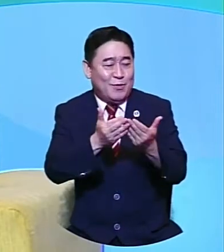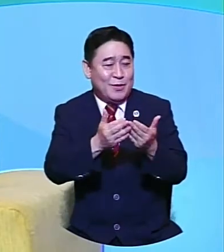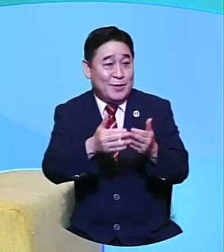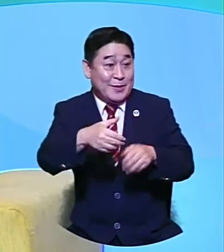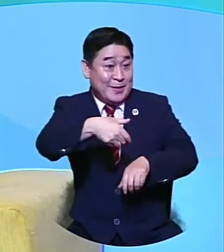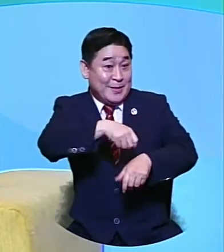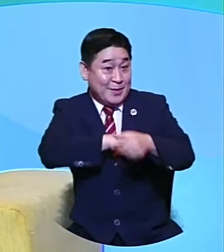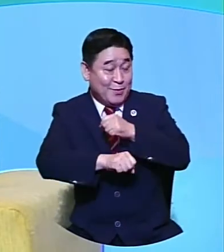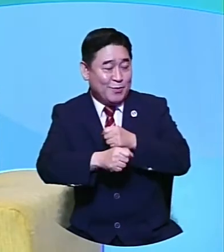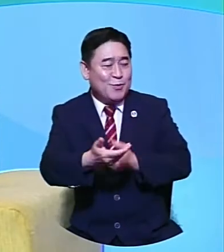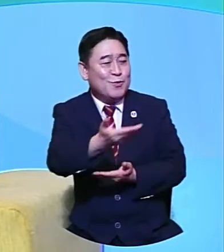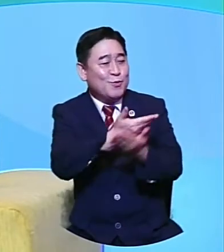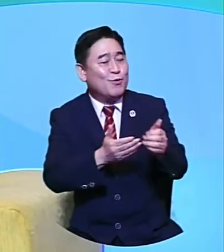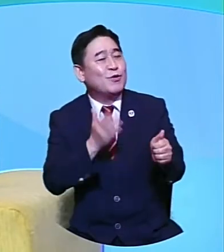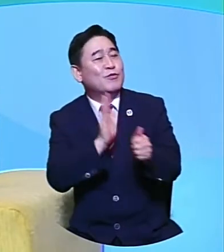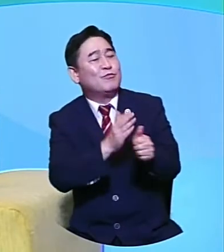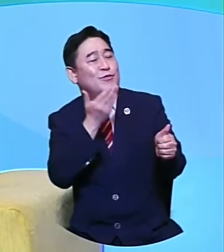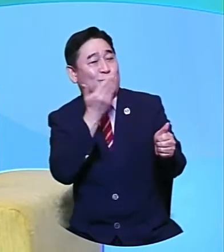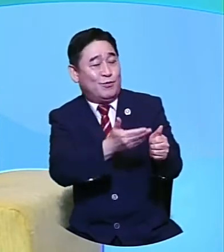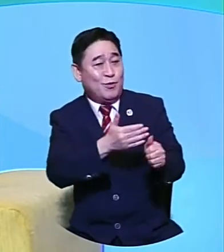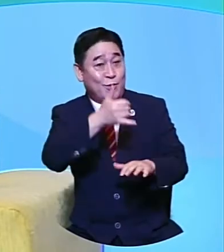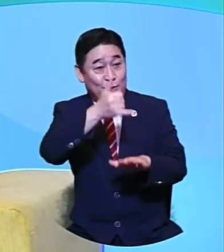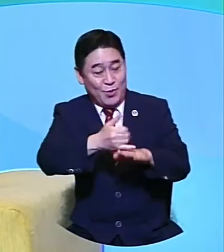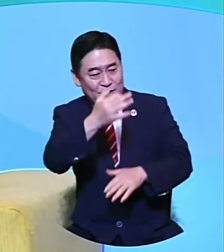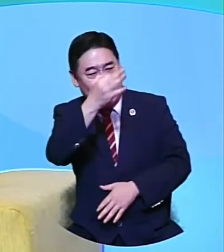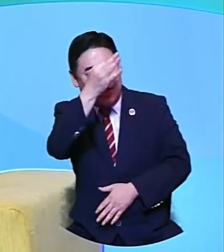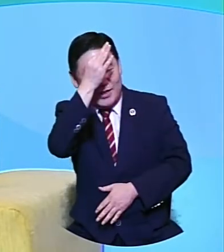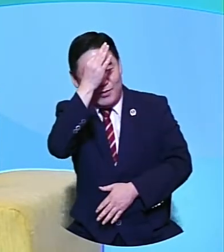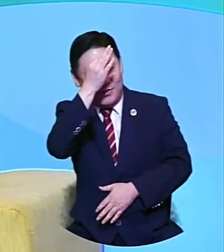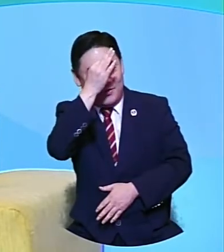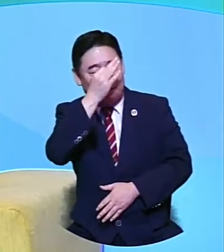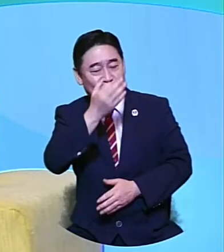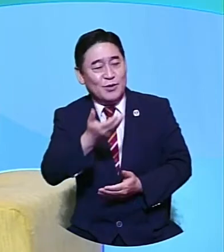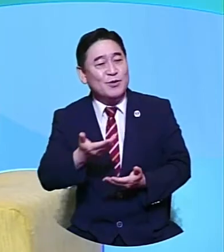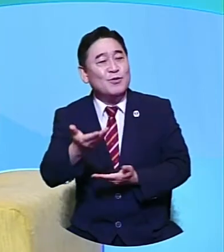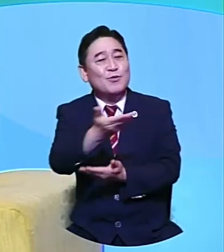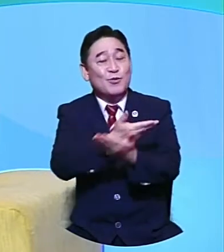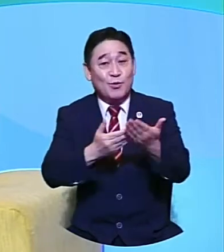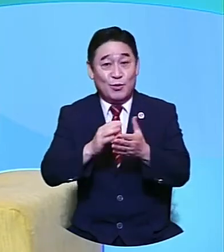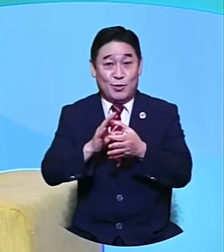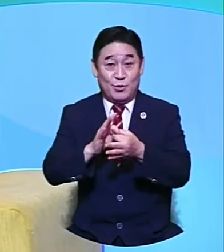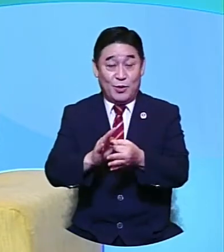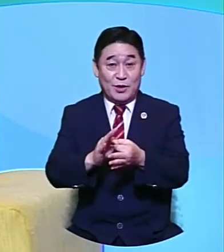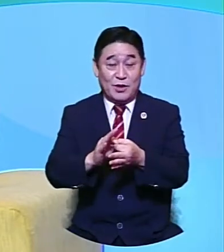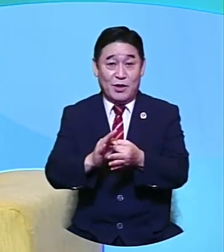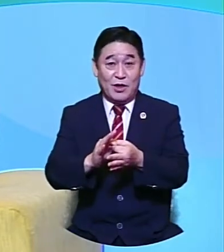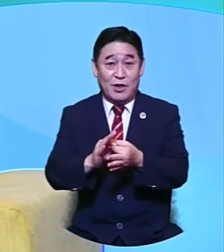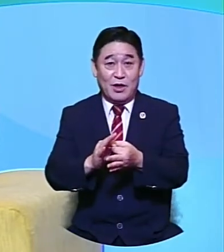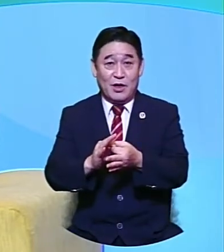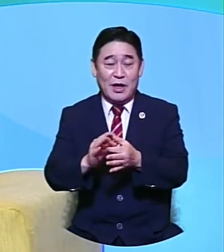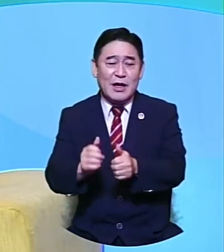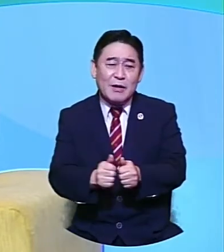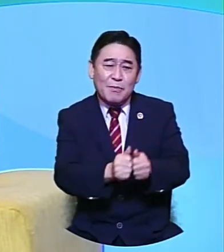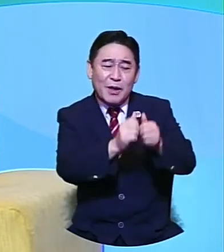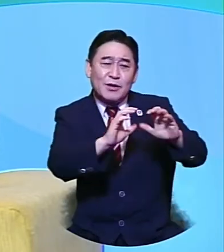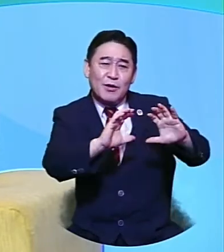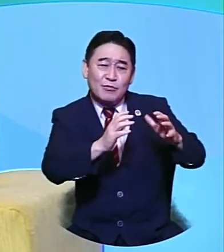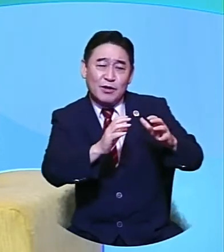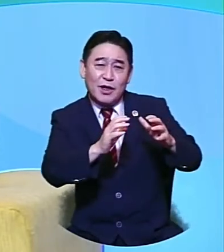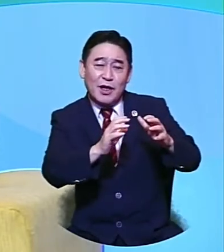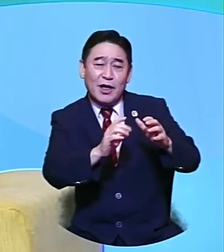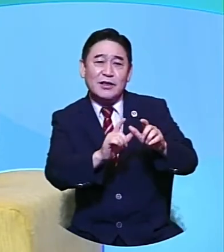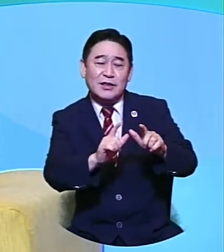agricultural technology in order for our partner countries to increase